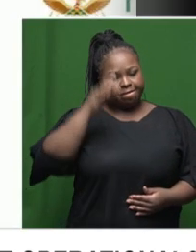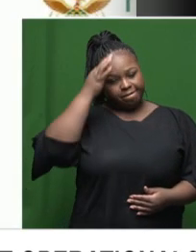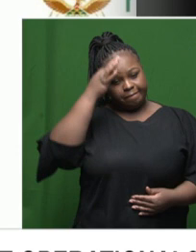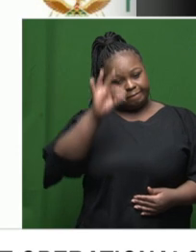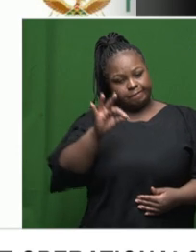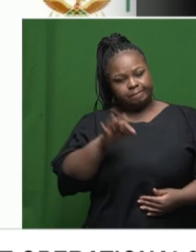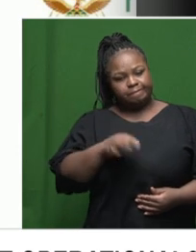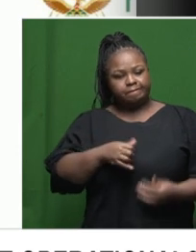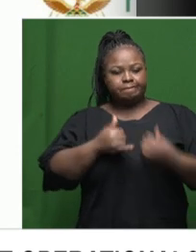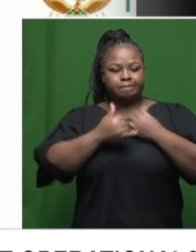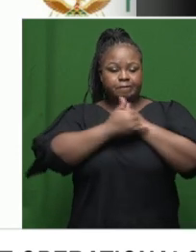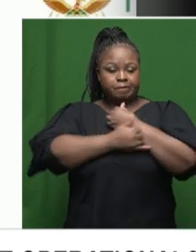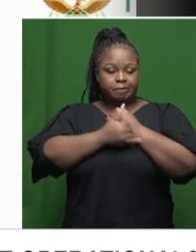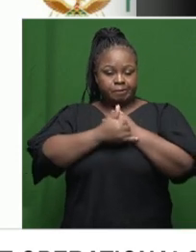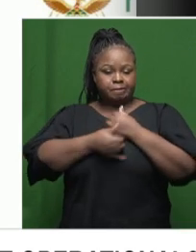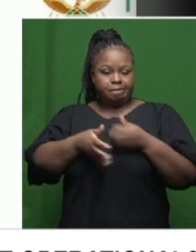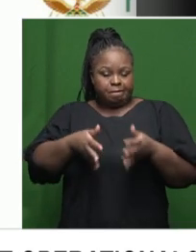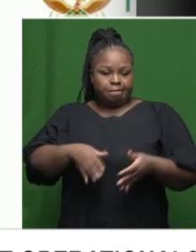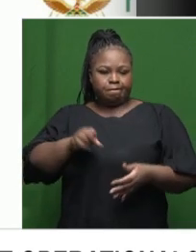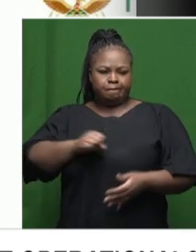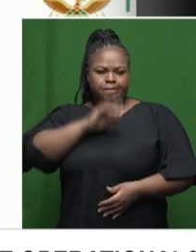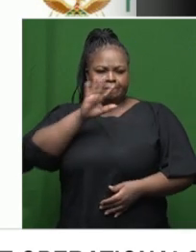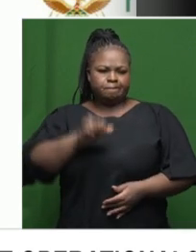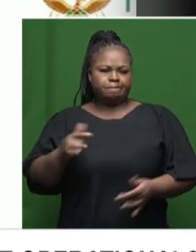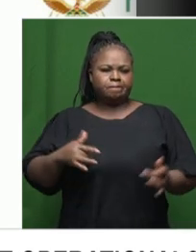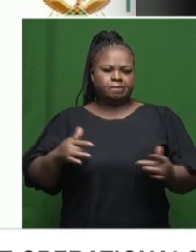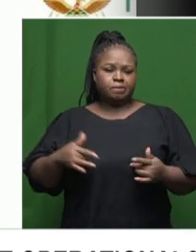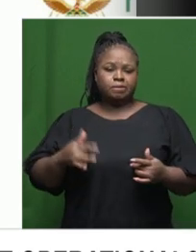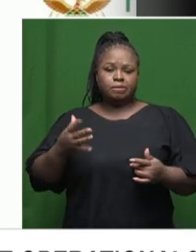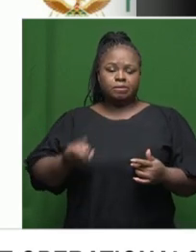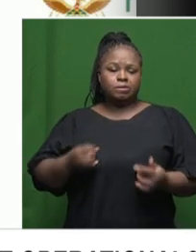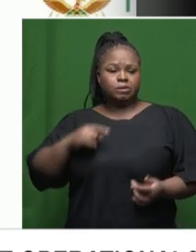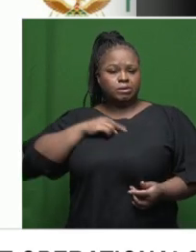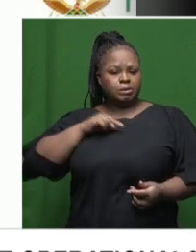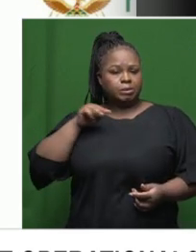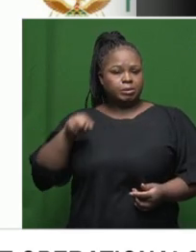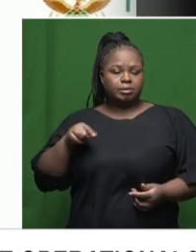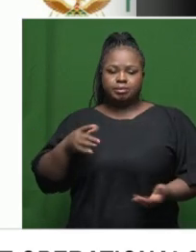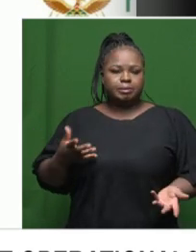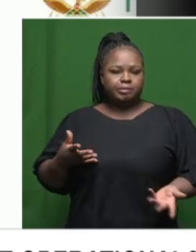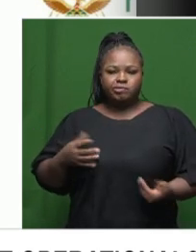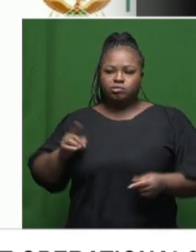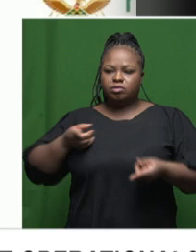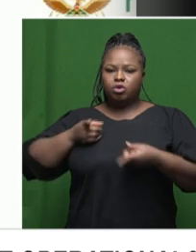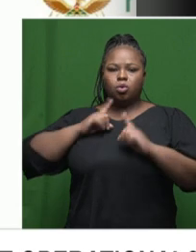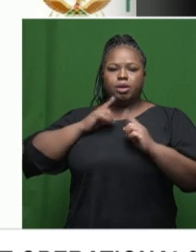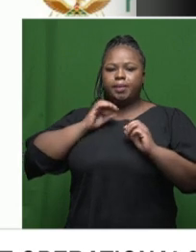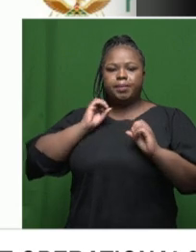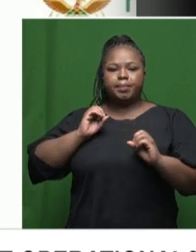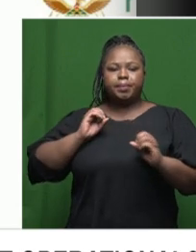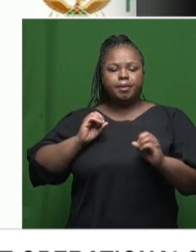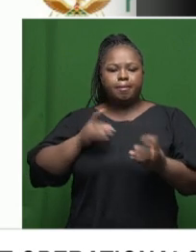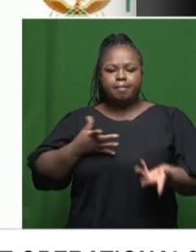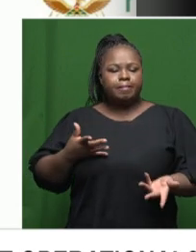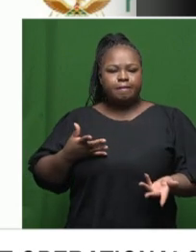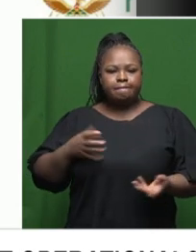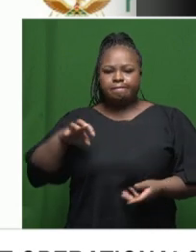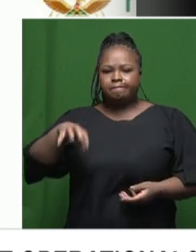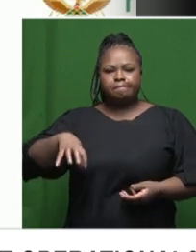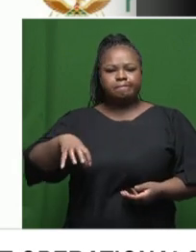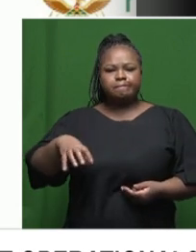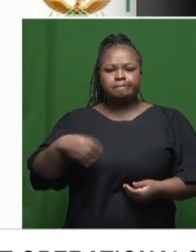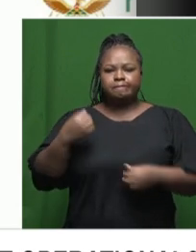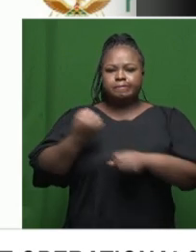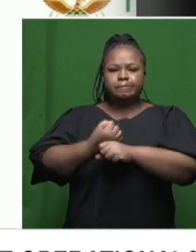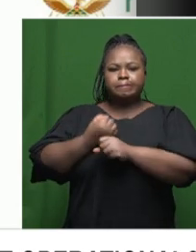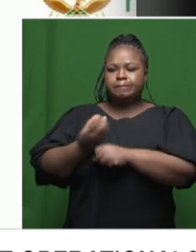as the country, we're very concerned about the fact that we are not, the vaccine plant is not getting